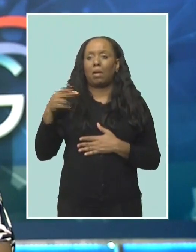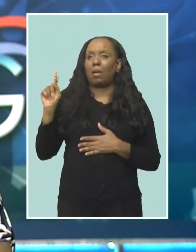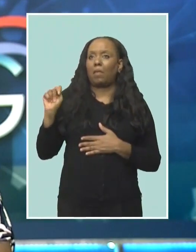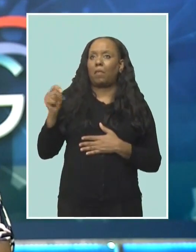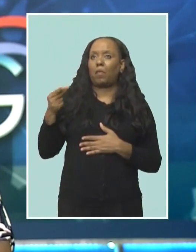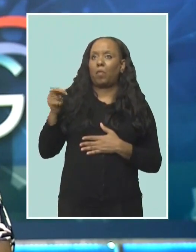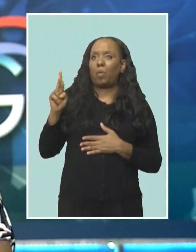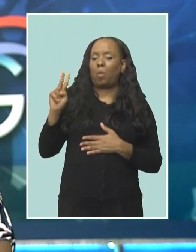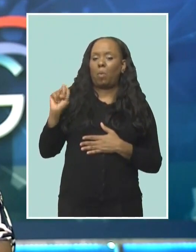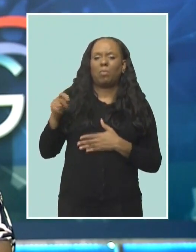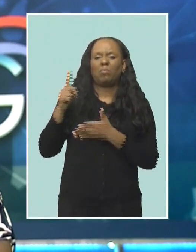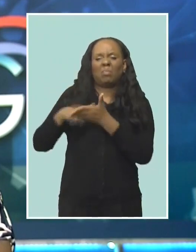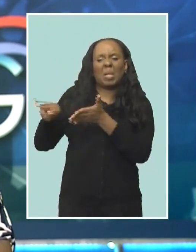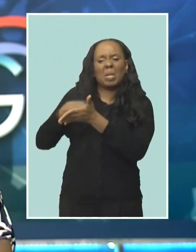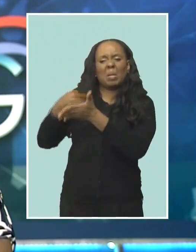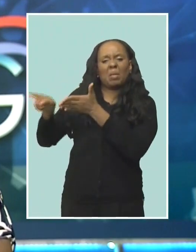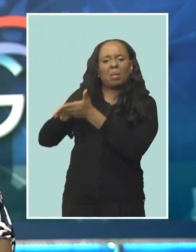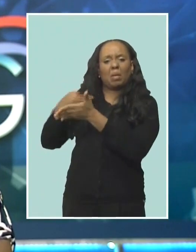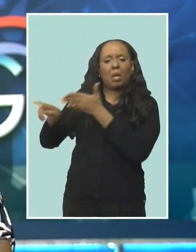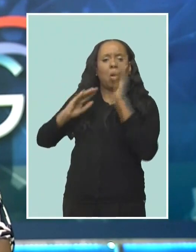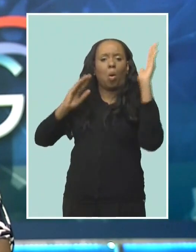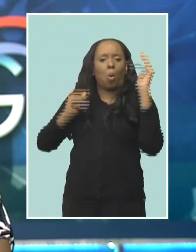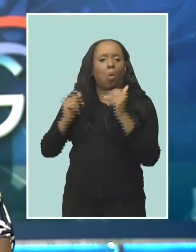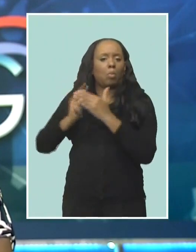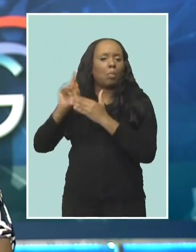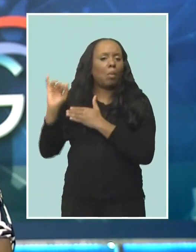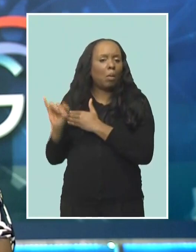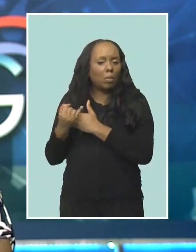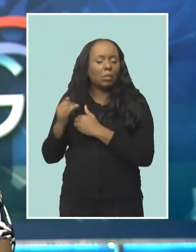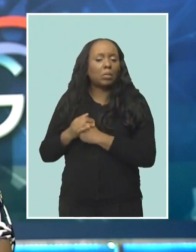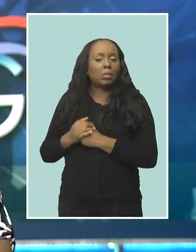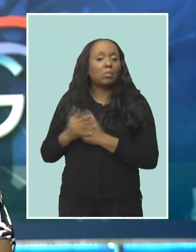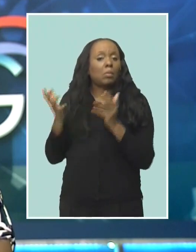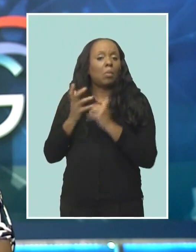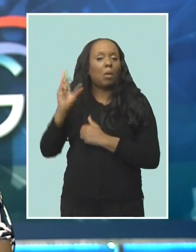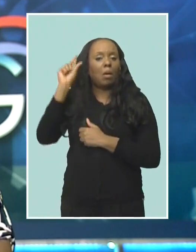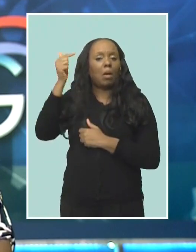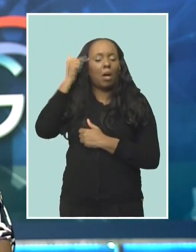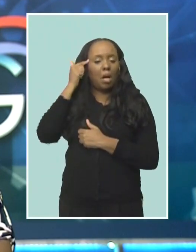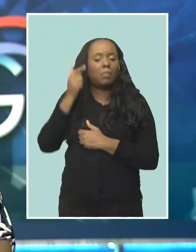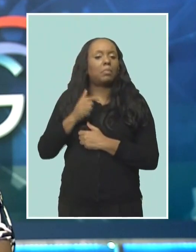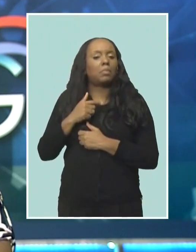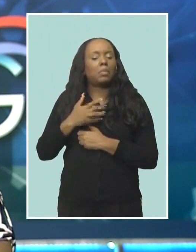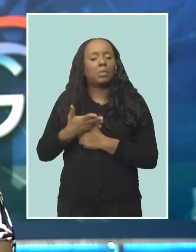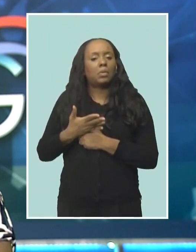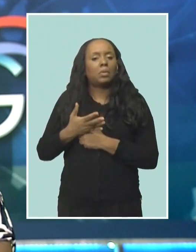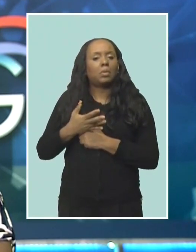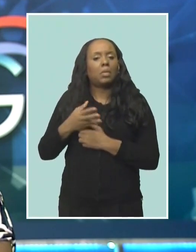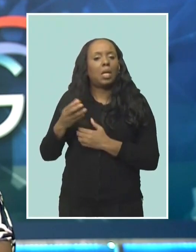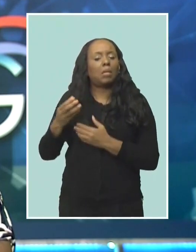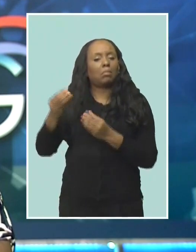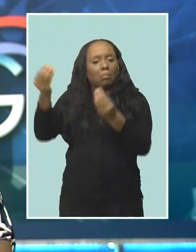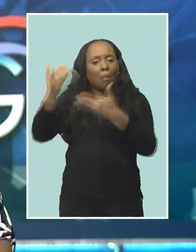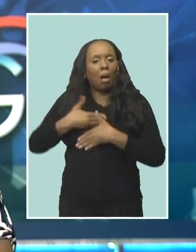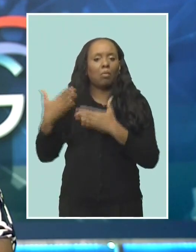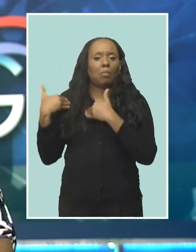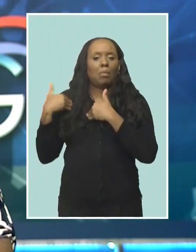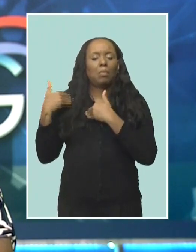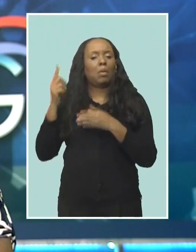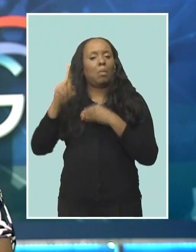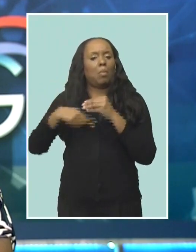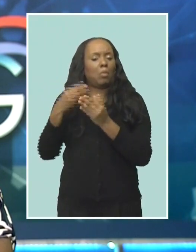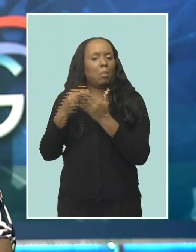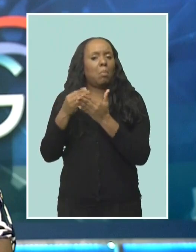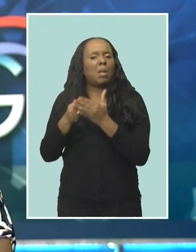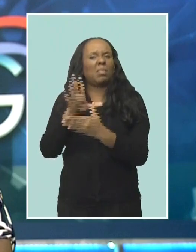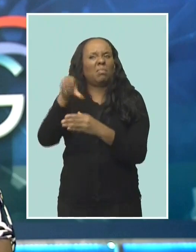critical of home ownership providing energy Hope project, calling on government to give account to the monies placed in the program. He